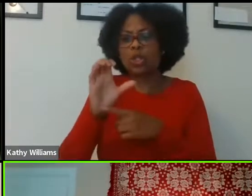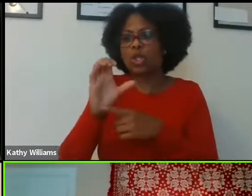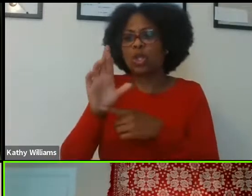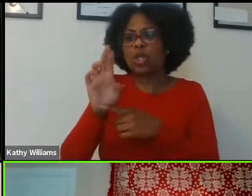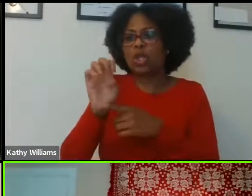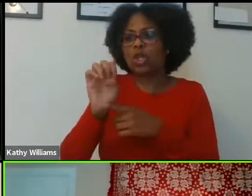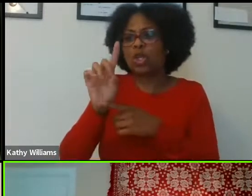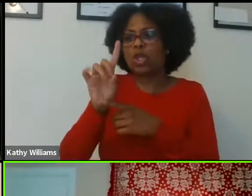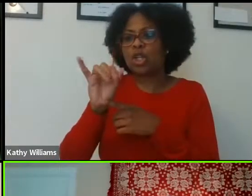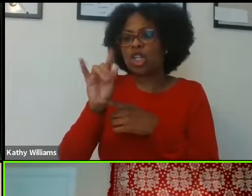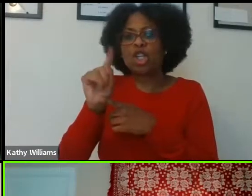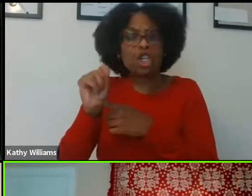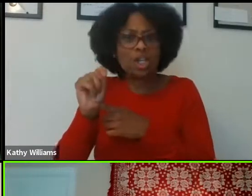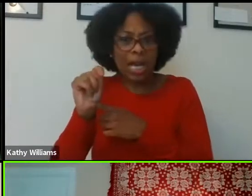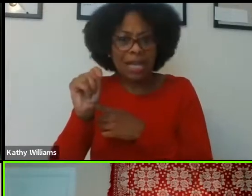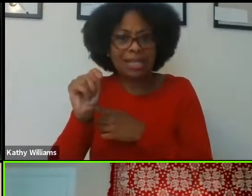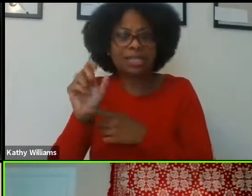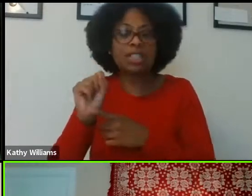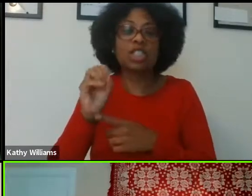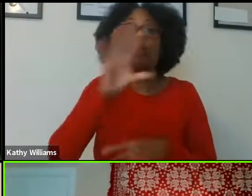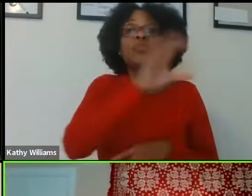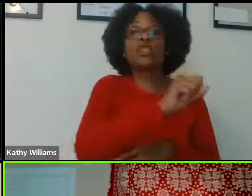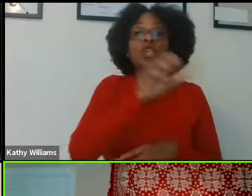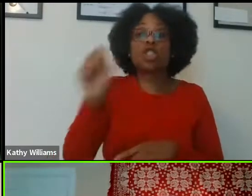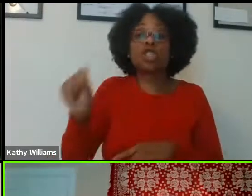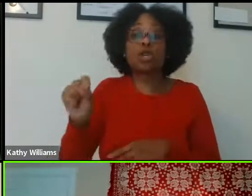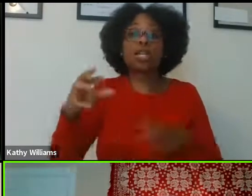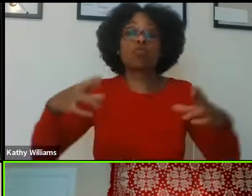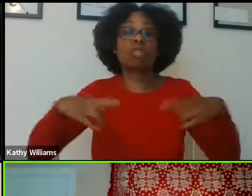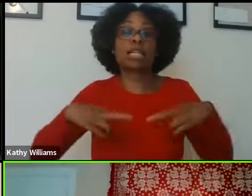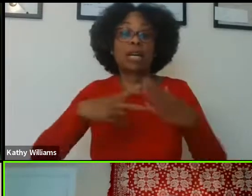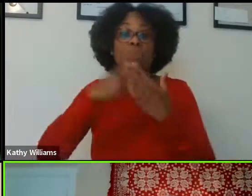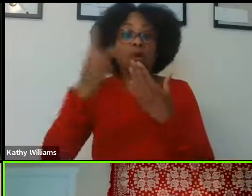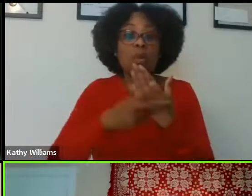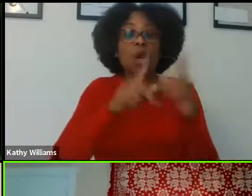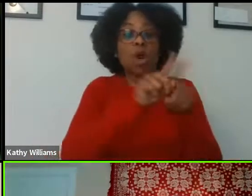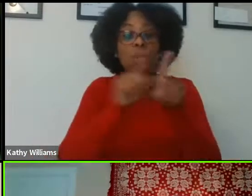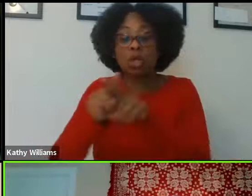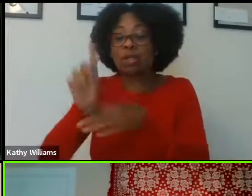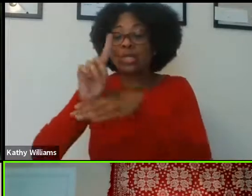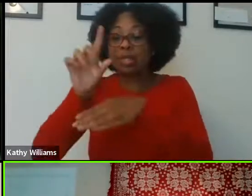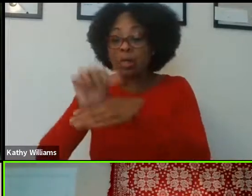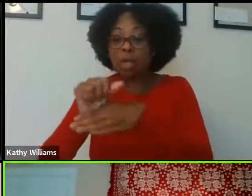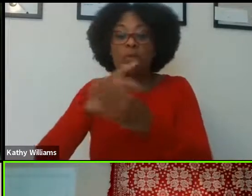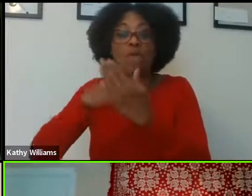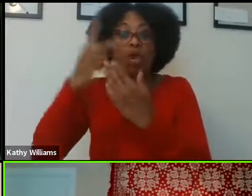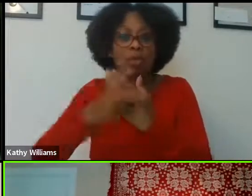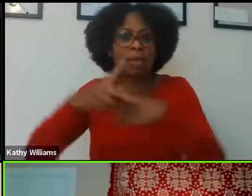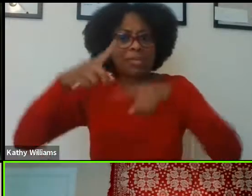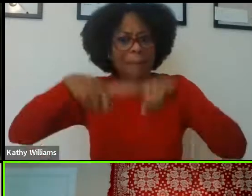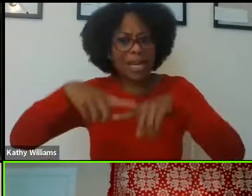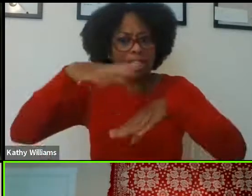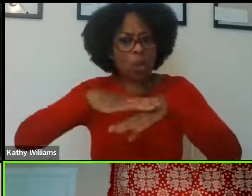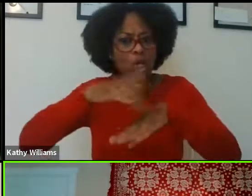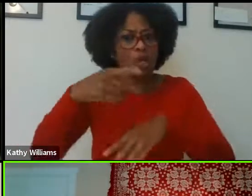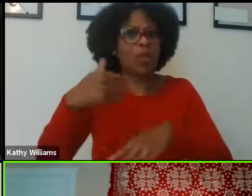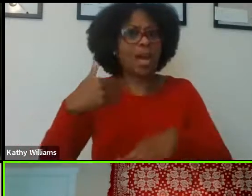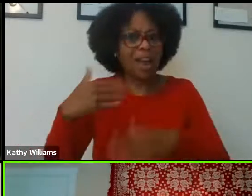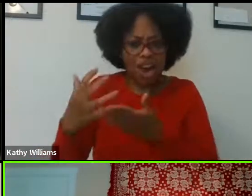The Social Security retirement program, as well as the disability program, depends on you having work